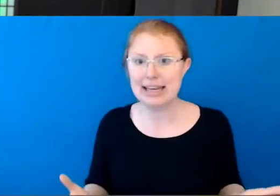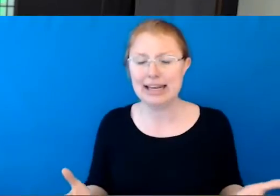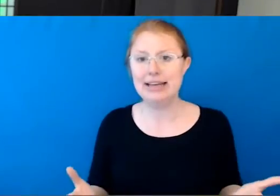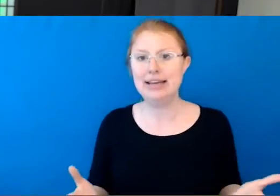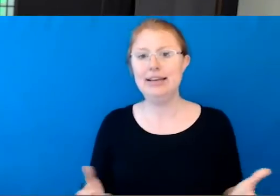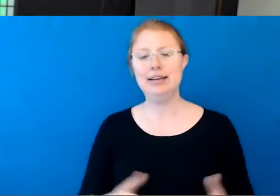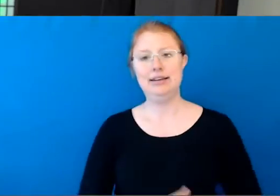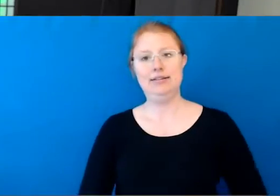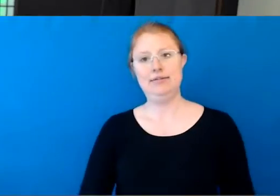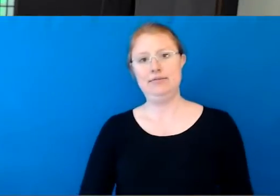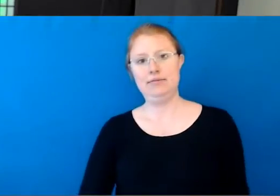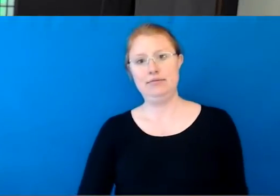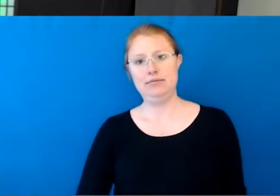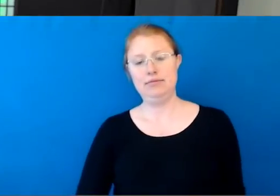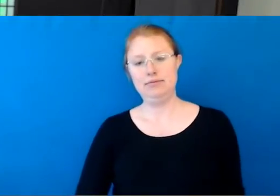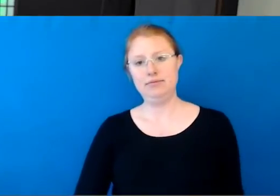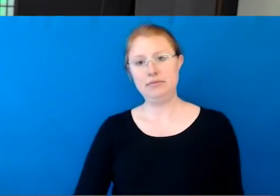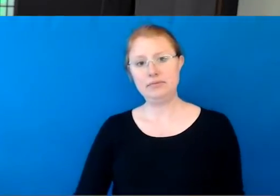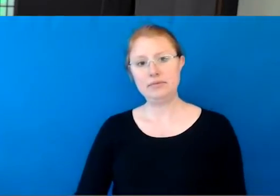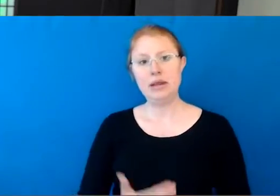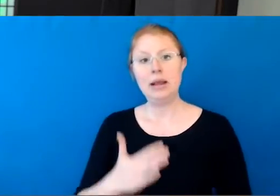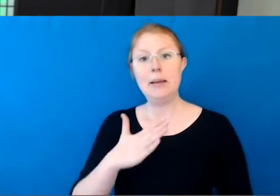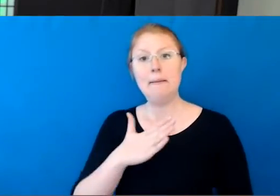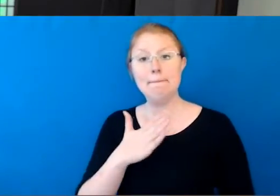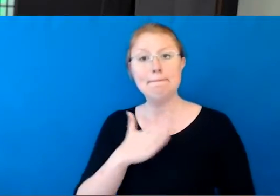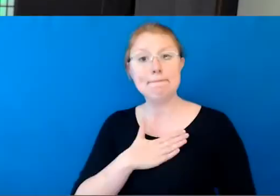Her impact on my life is so